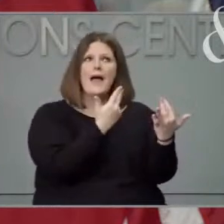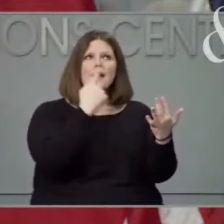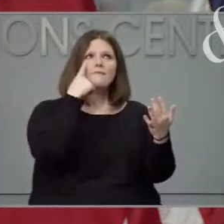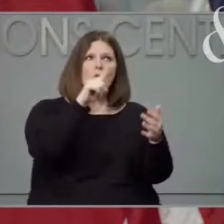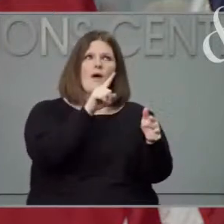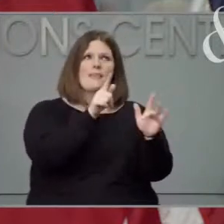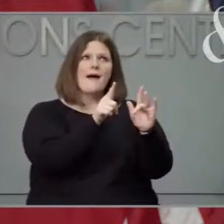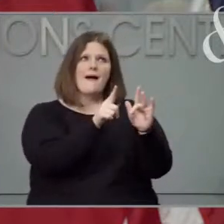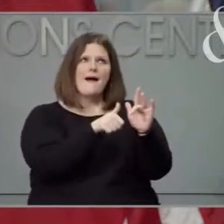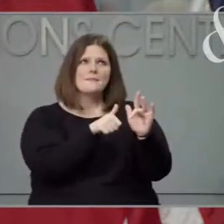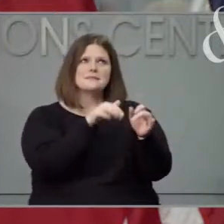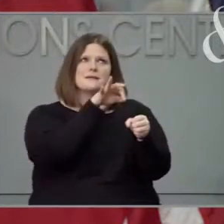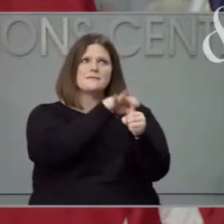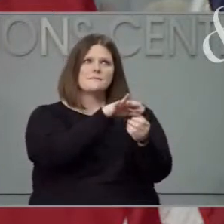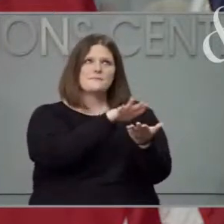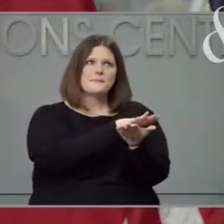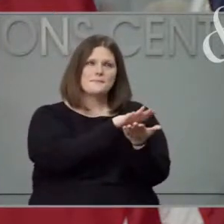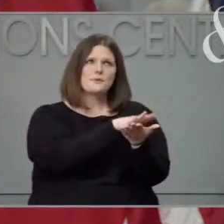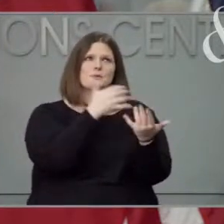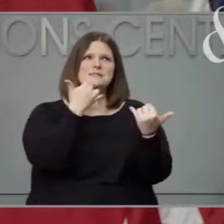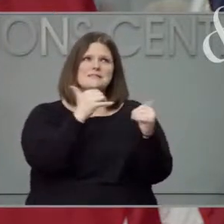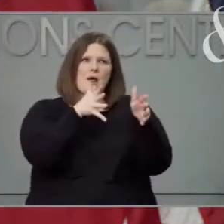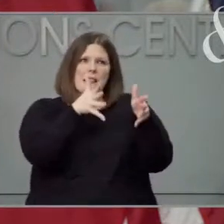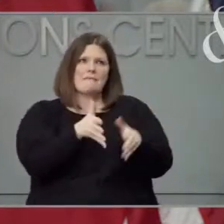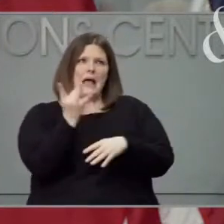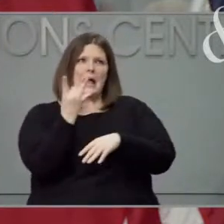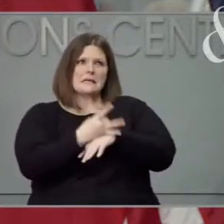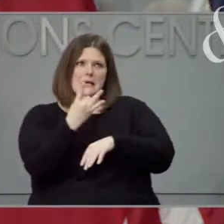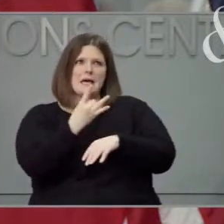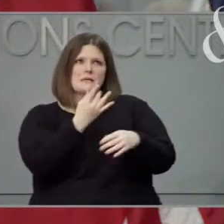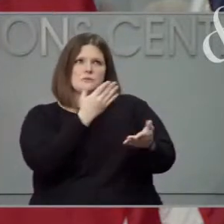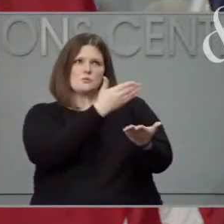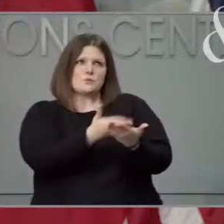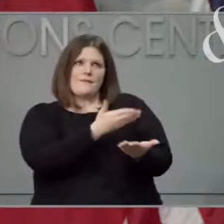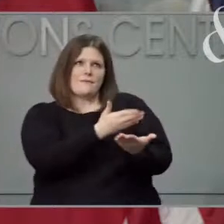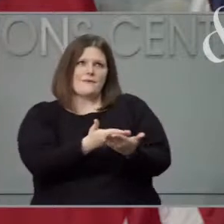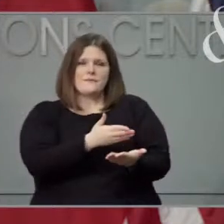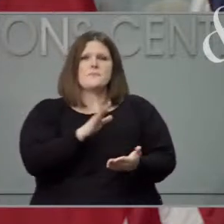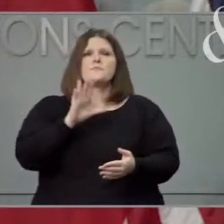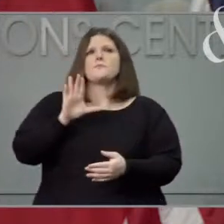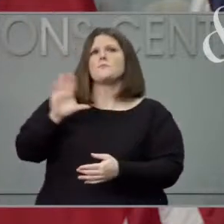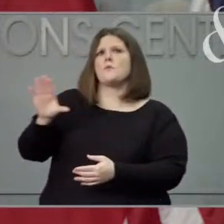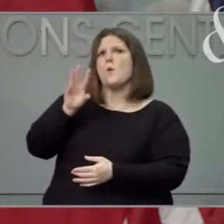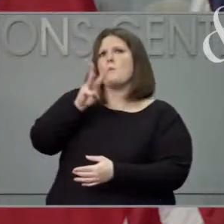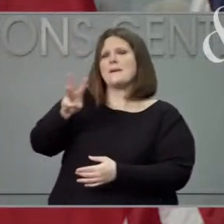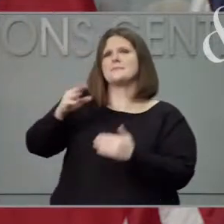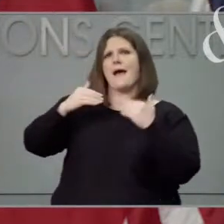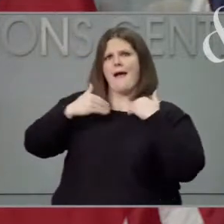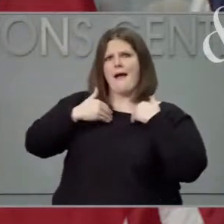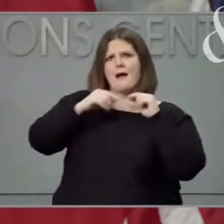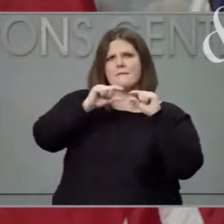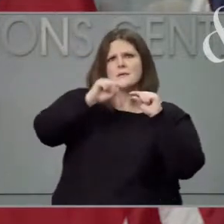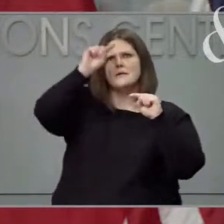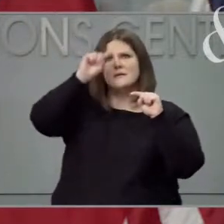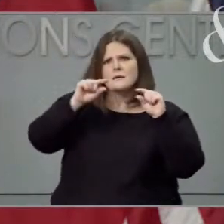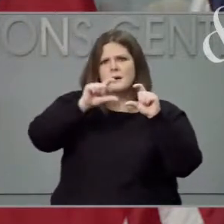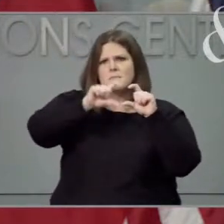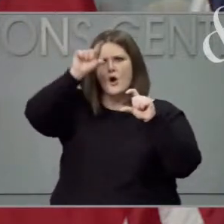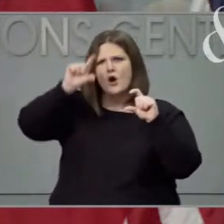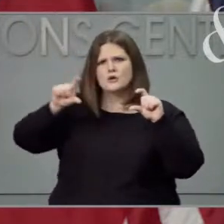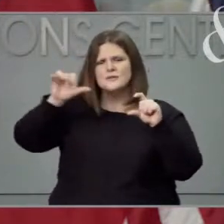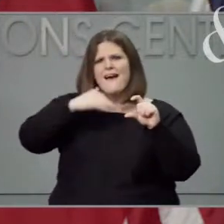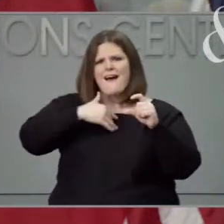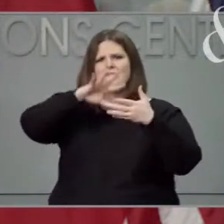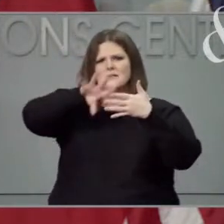are 8 days for those to come in. On your website, though, there is a bar chart that shows ballots cast,